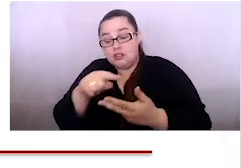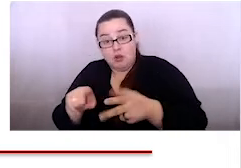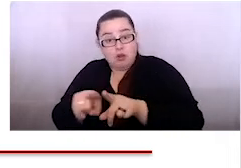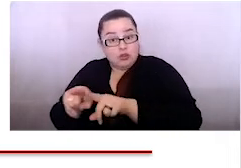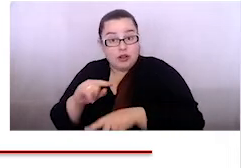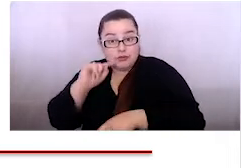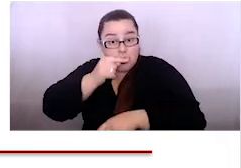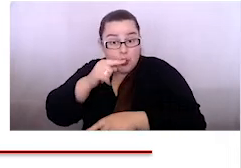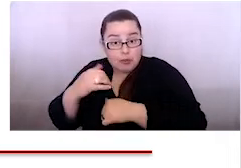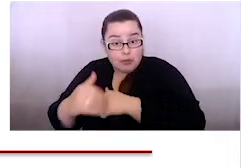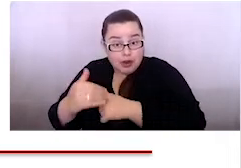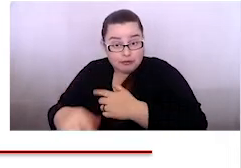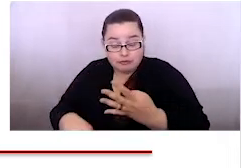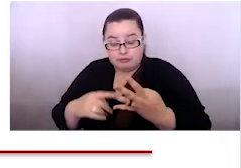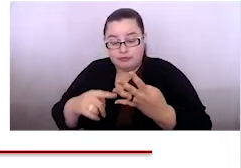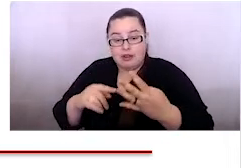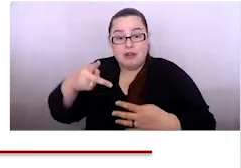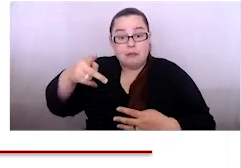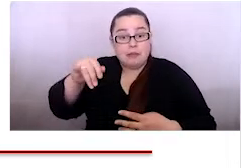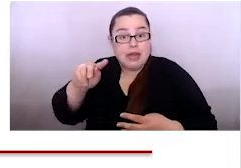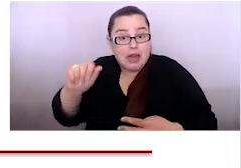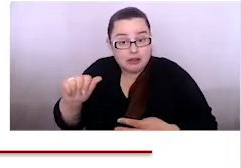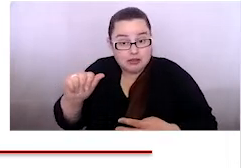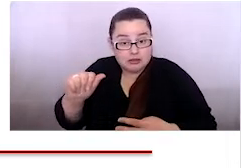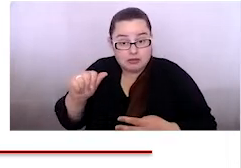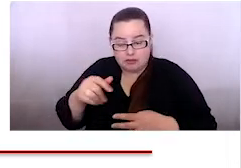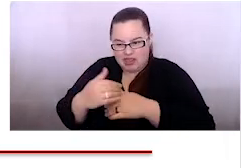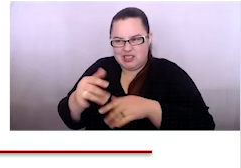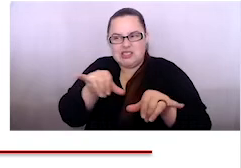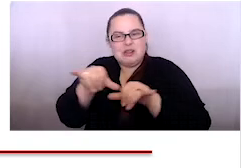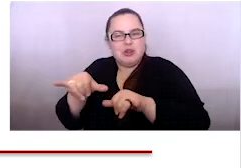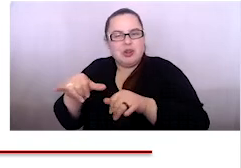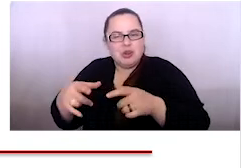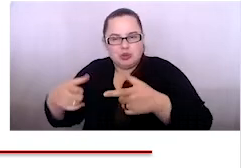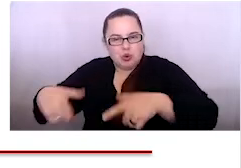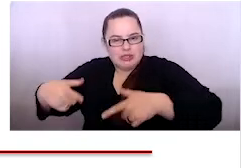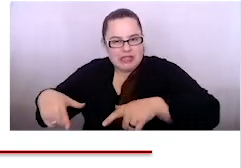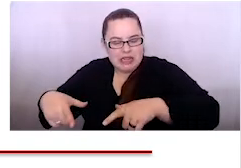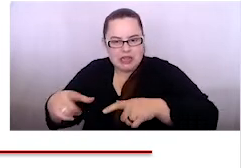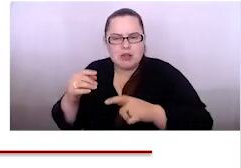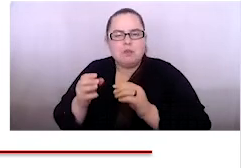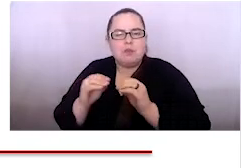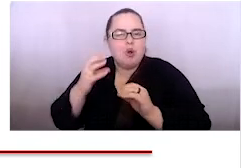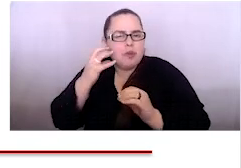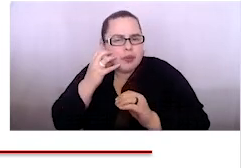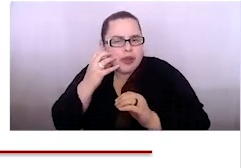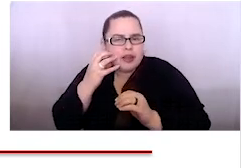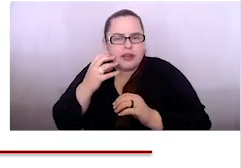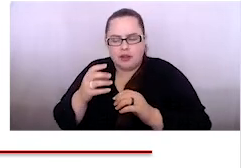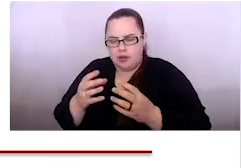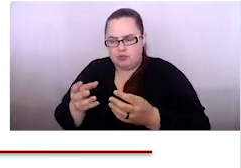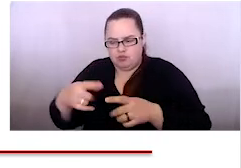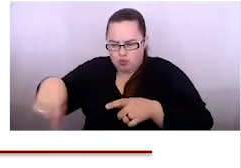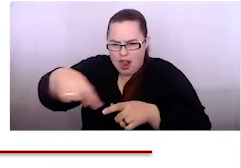You also have pita bread, which is kind of like a tortilla, a little more thicker, round and soft. And then you